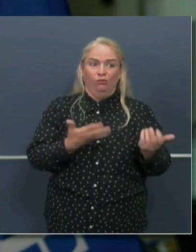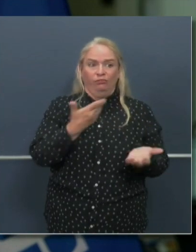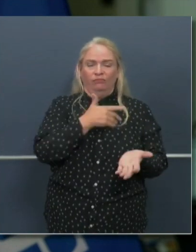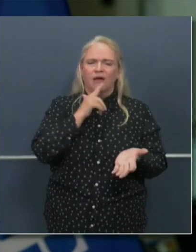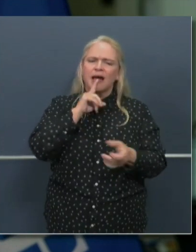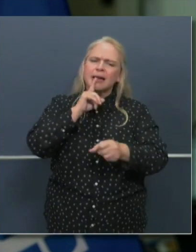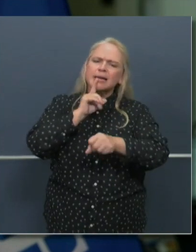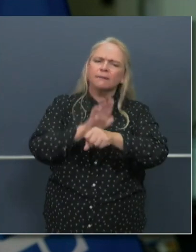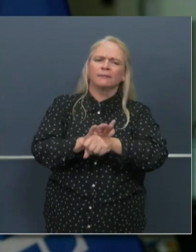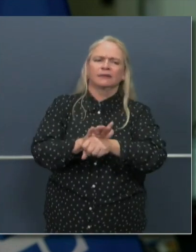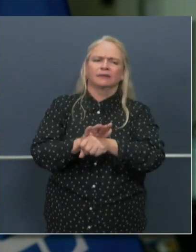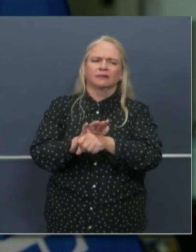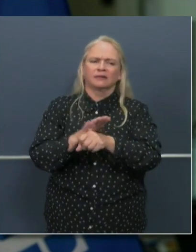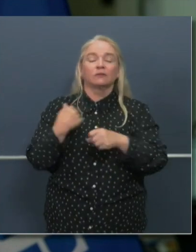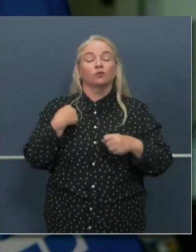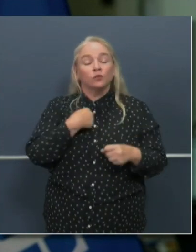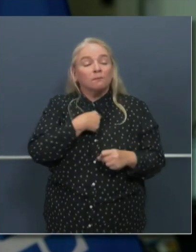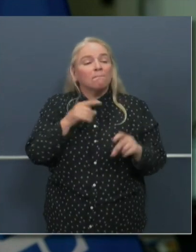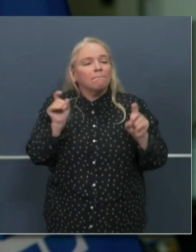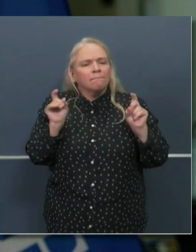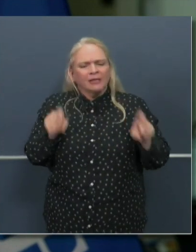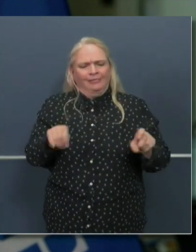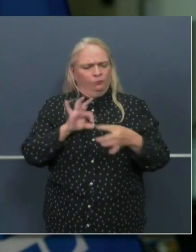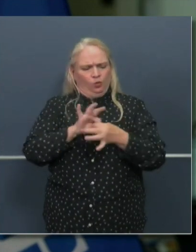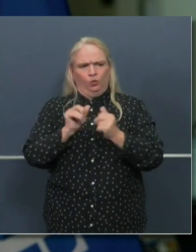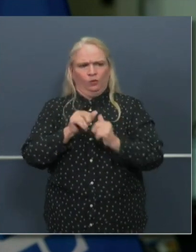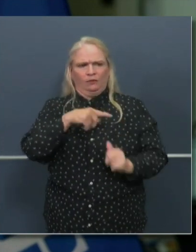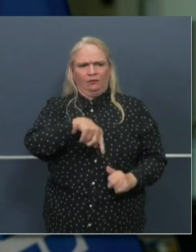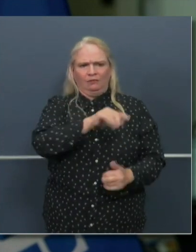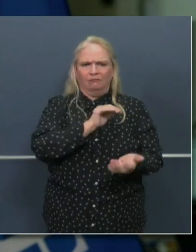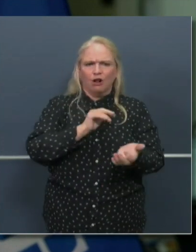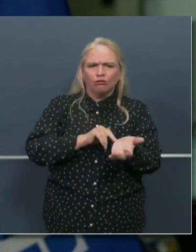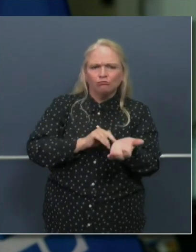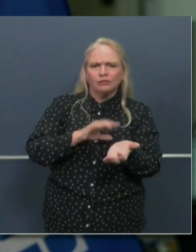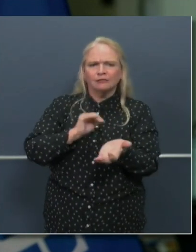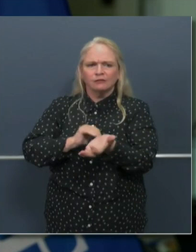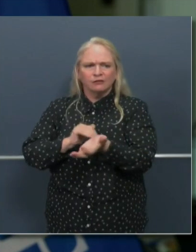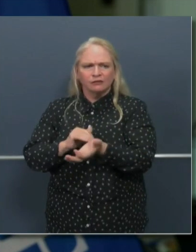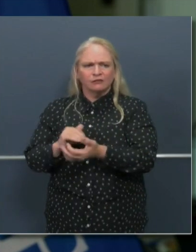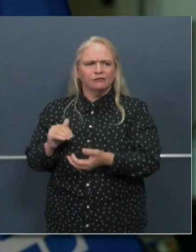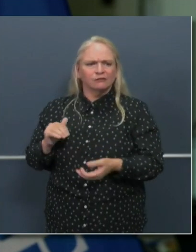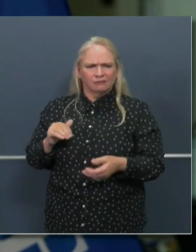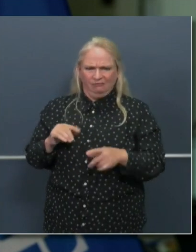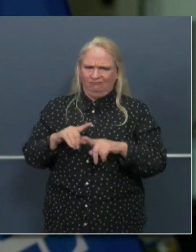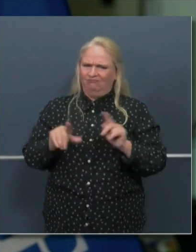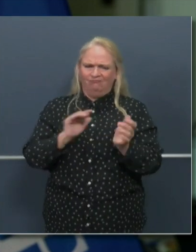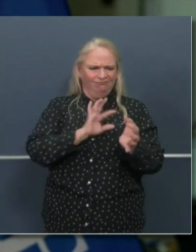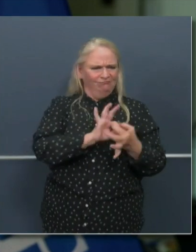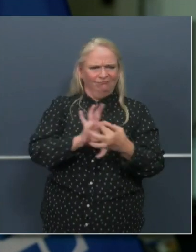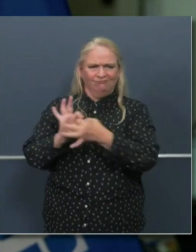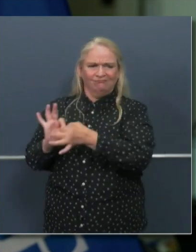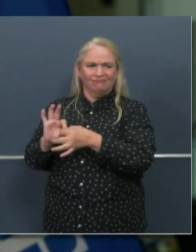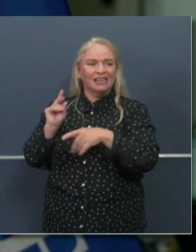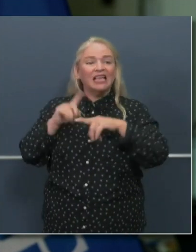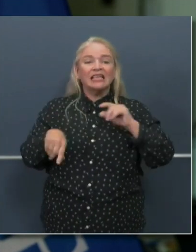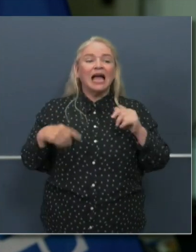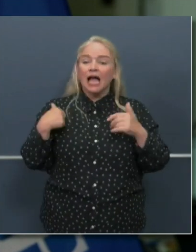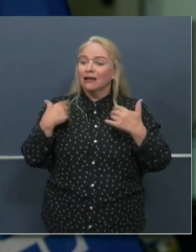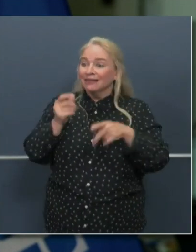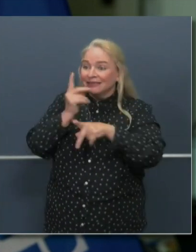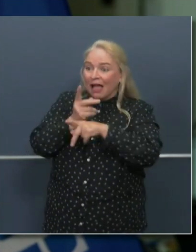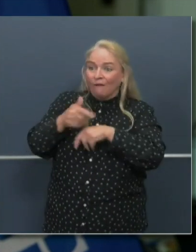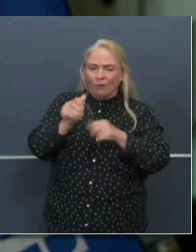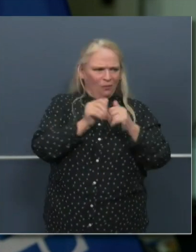That partnership has to be solid, and we continue to work to make that happen. Hospitals are also partnering together so that we